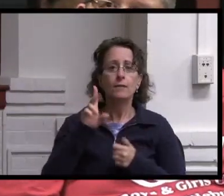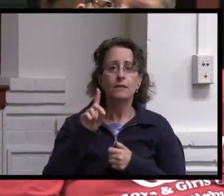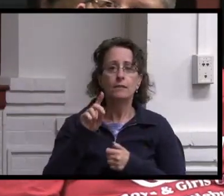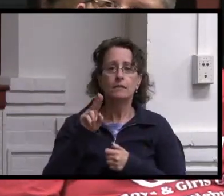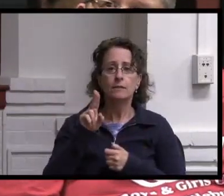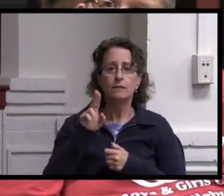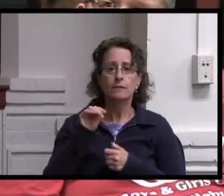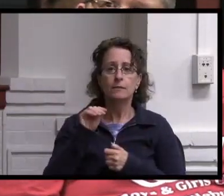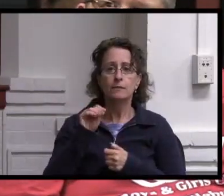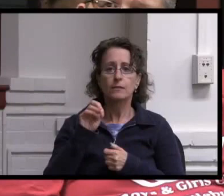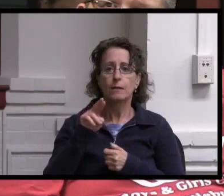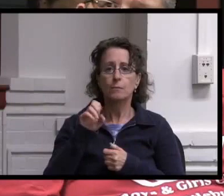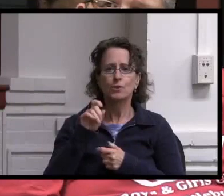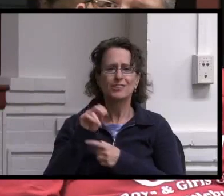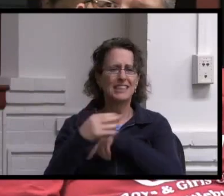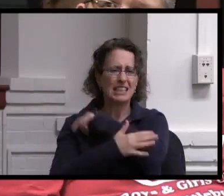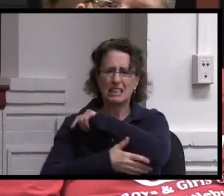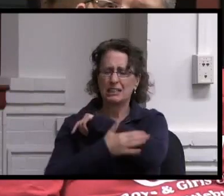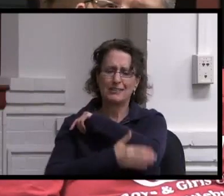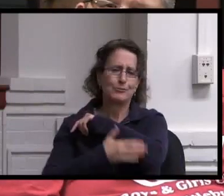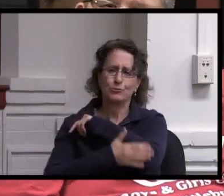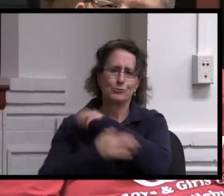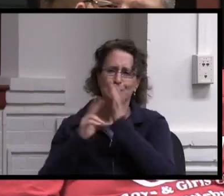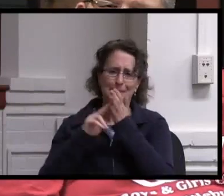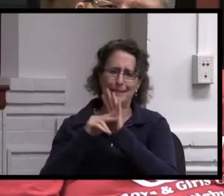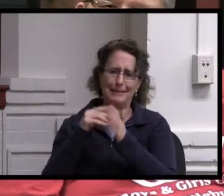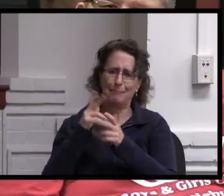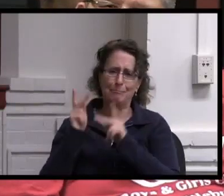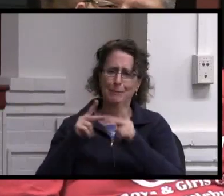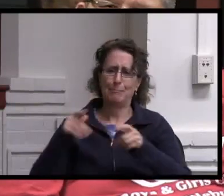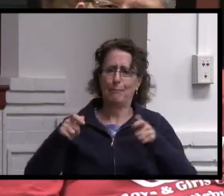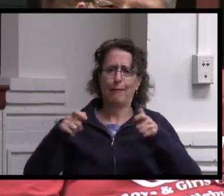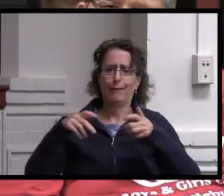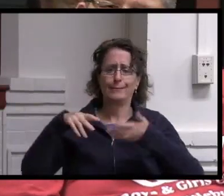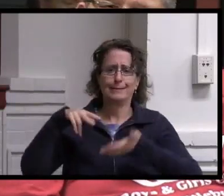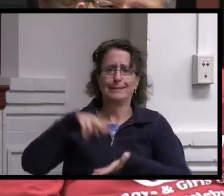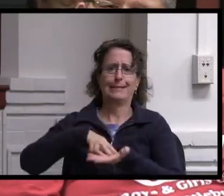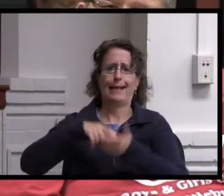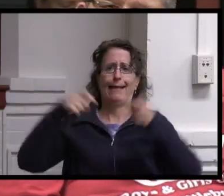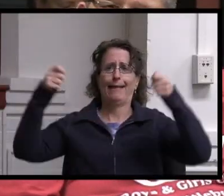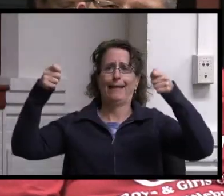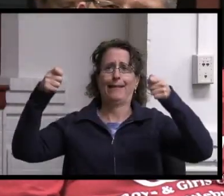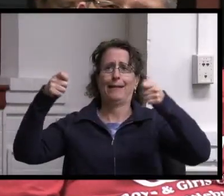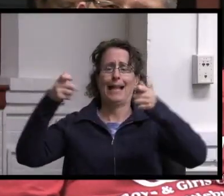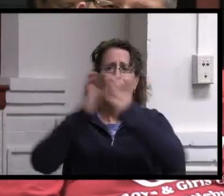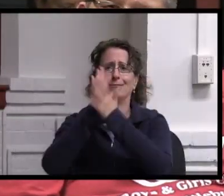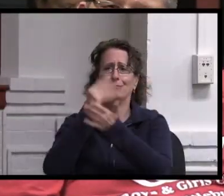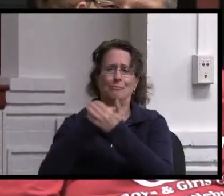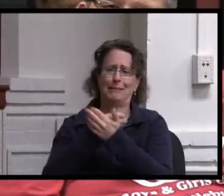have this problem in Dummerston. And I don't really look at it as a problem.